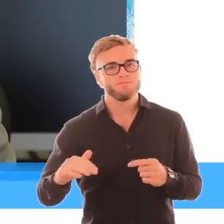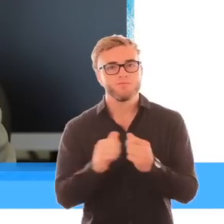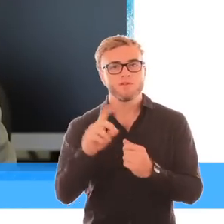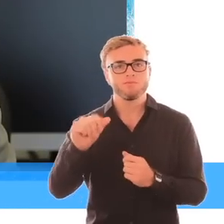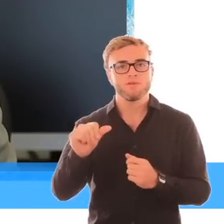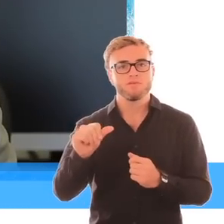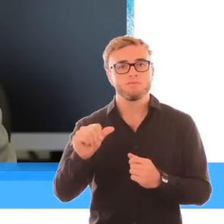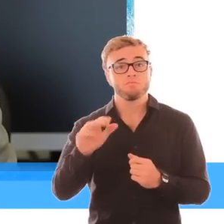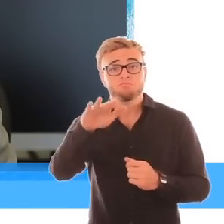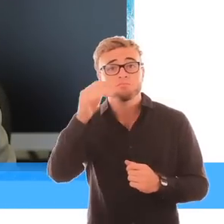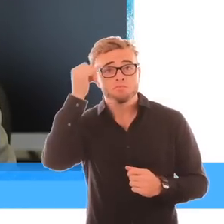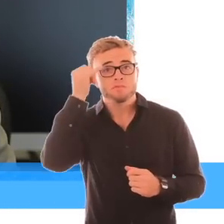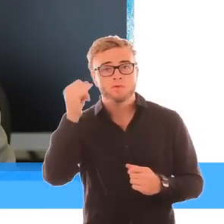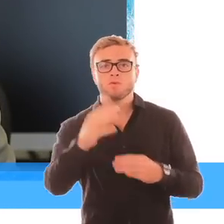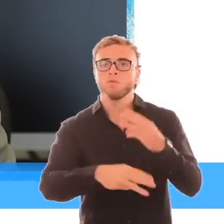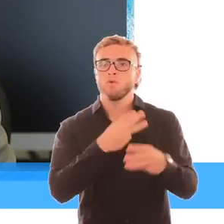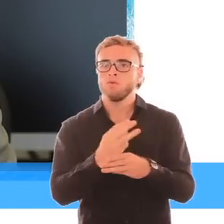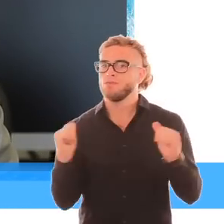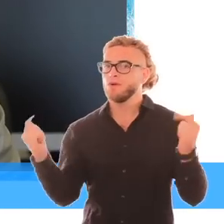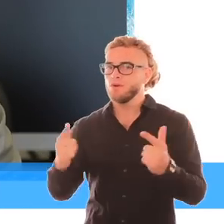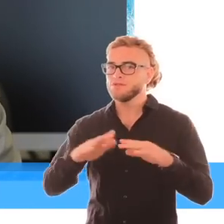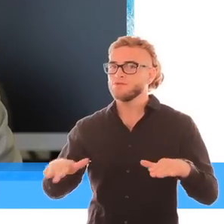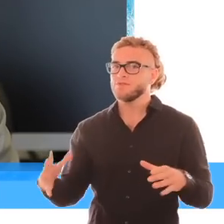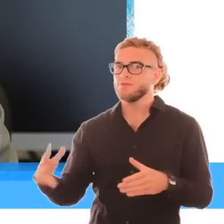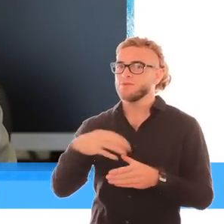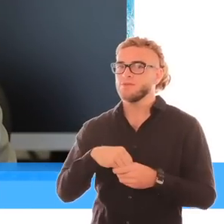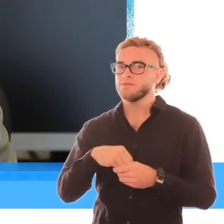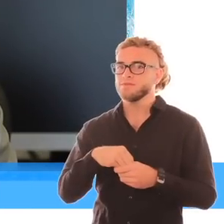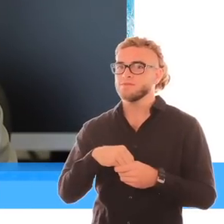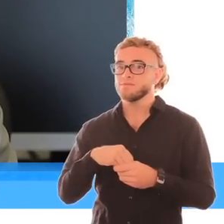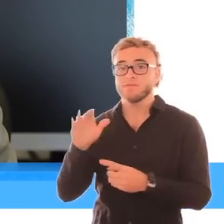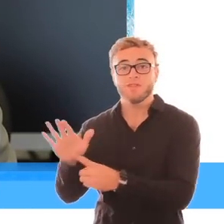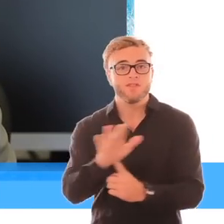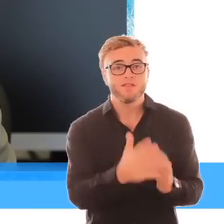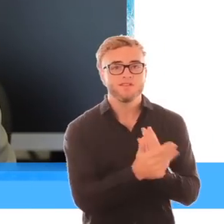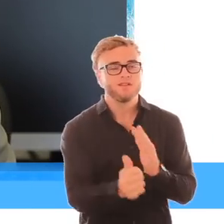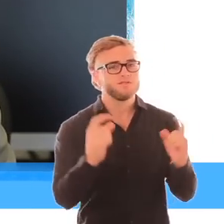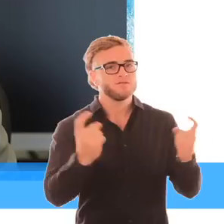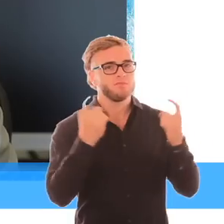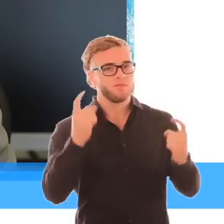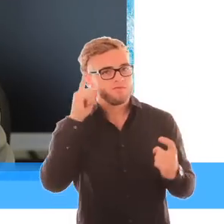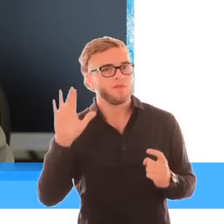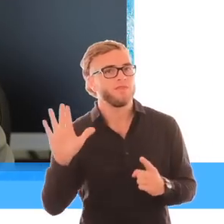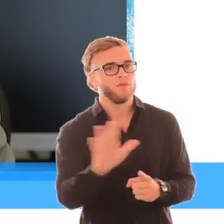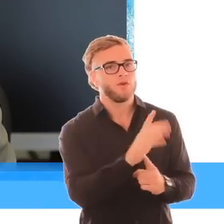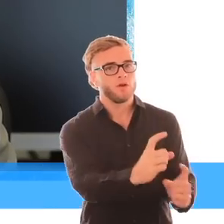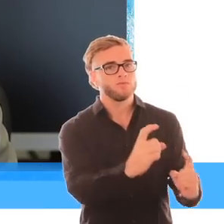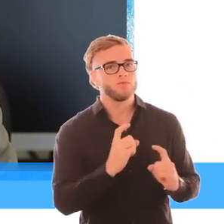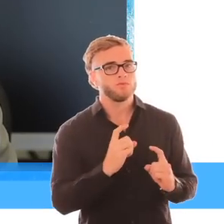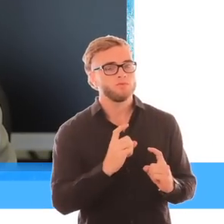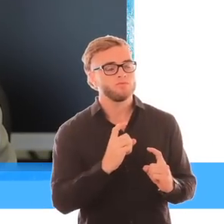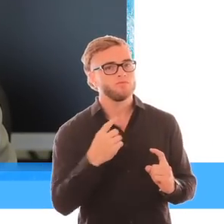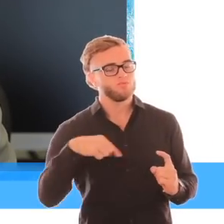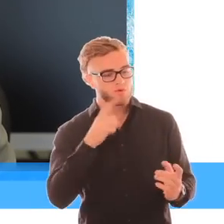greatly: children with disabilities. Just imagine a world where all children are included, involved, where